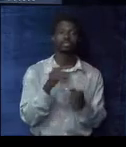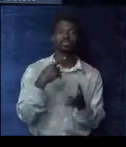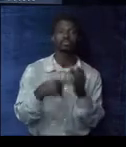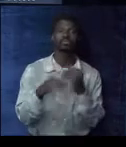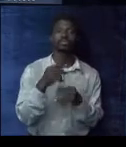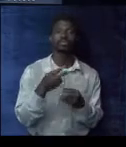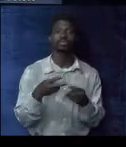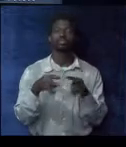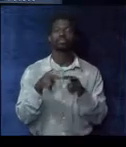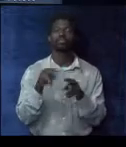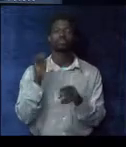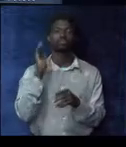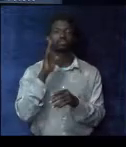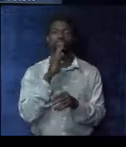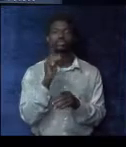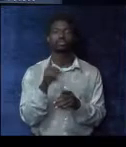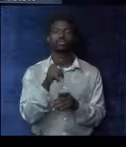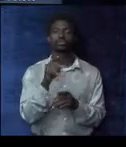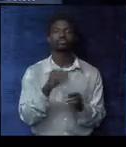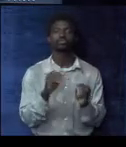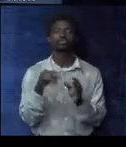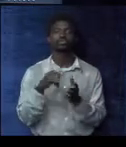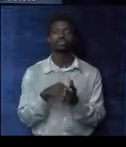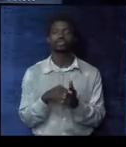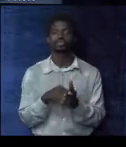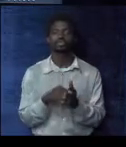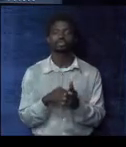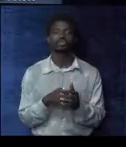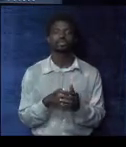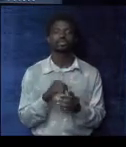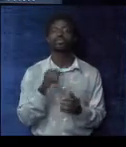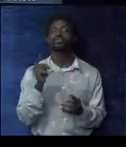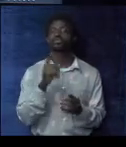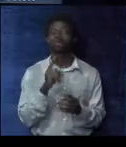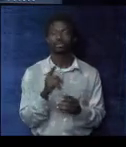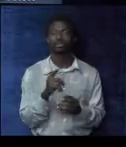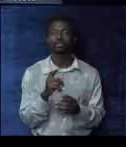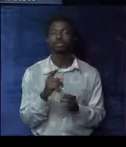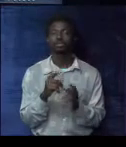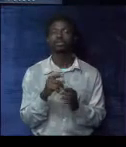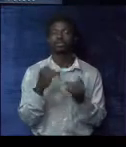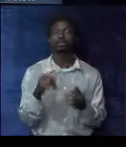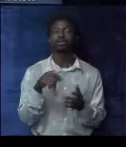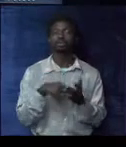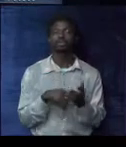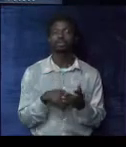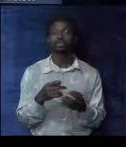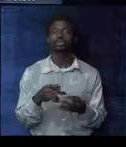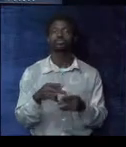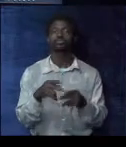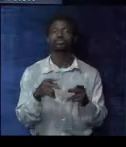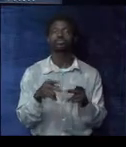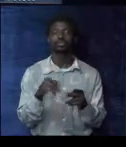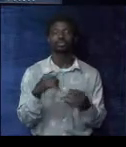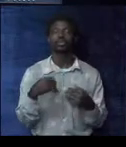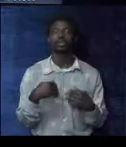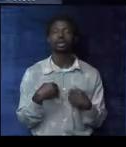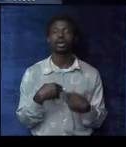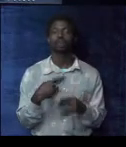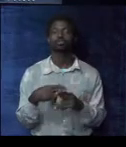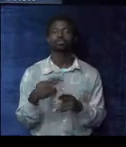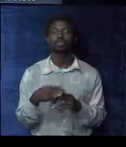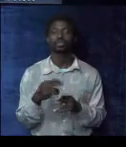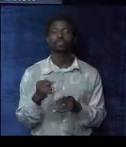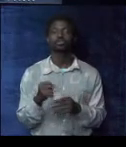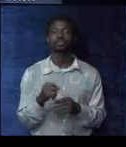what the value will be. Where you put it is what determines the value. Now these positions, they have names. You know,